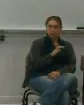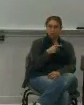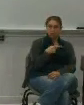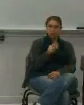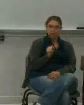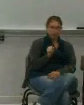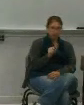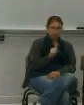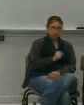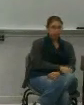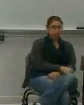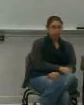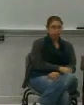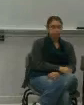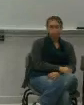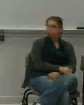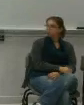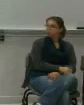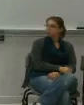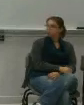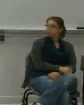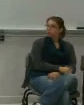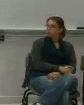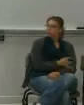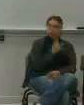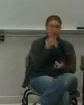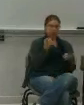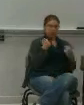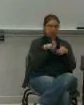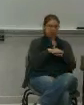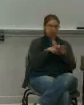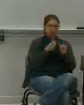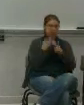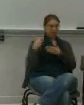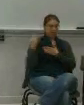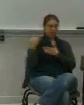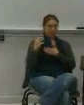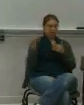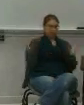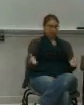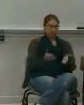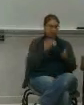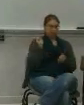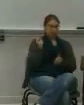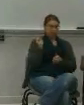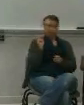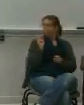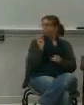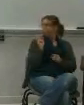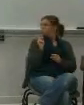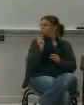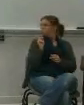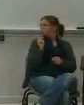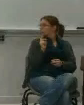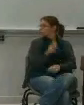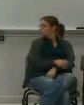Photosynthesis. photosynthesis, right? So light's coming in from outside and driving this.